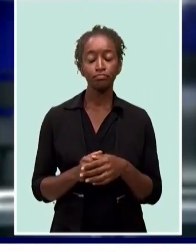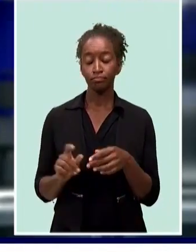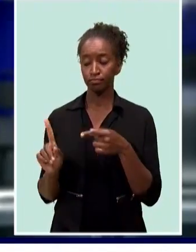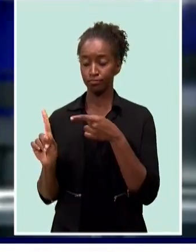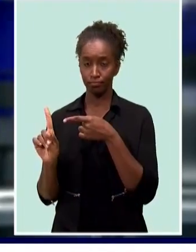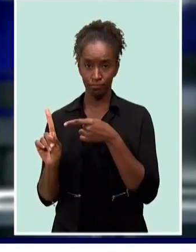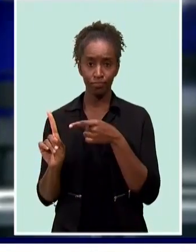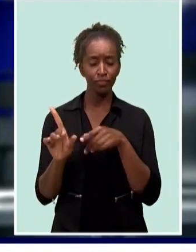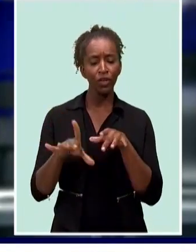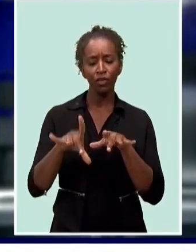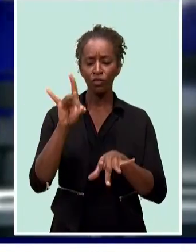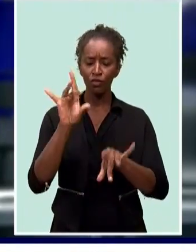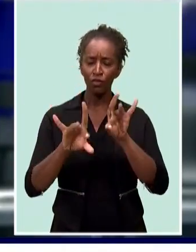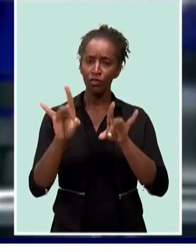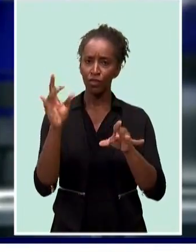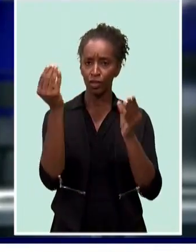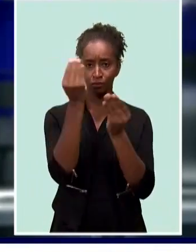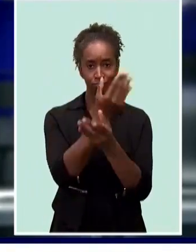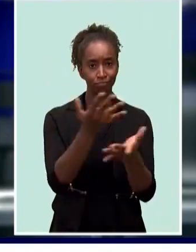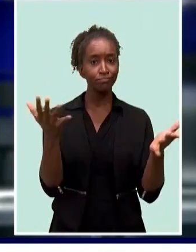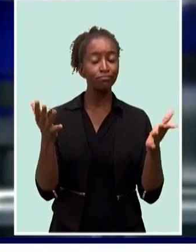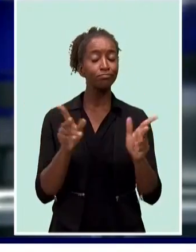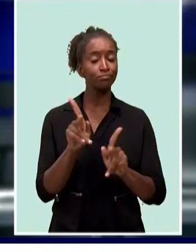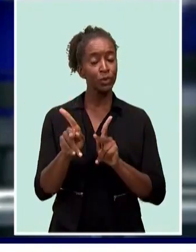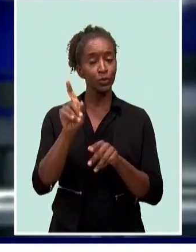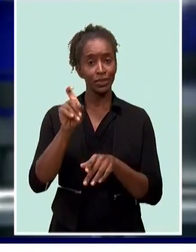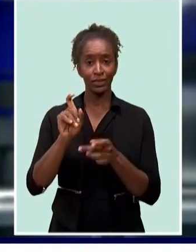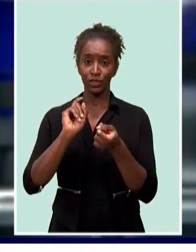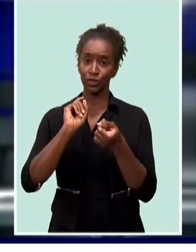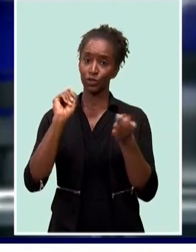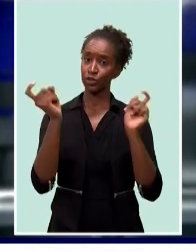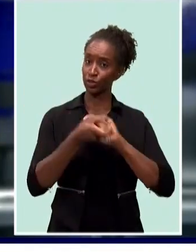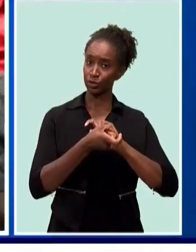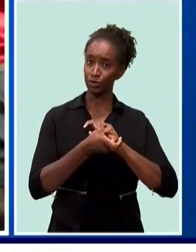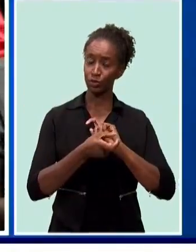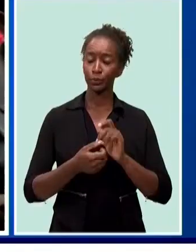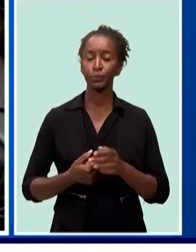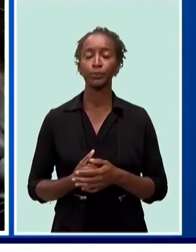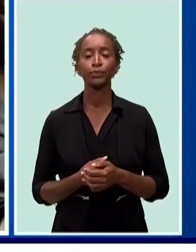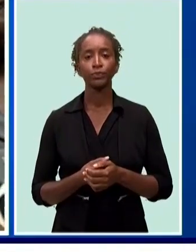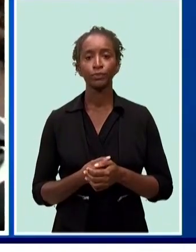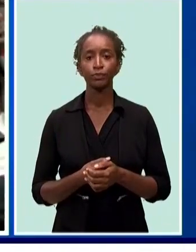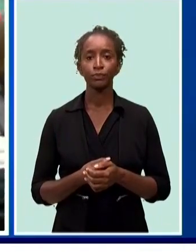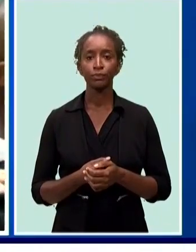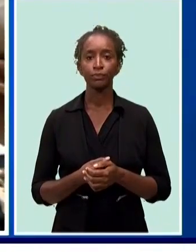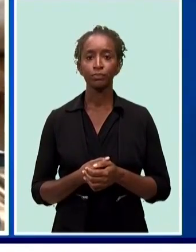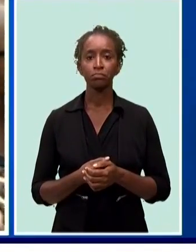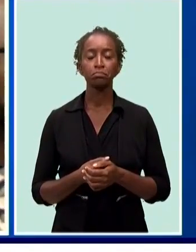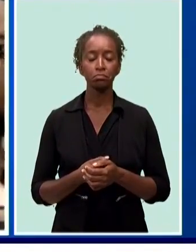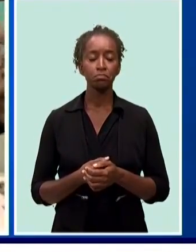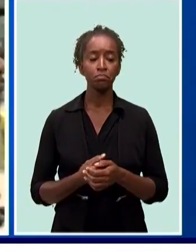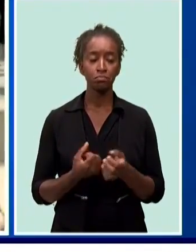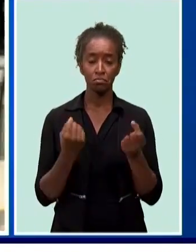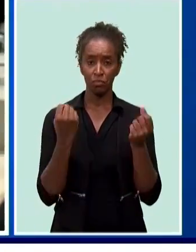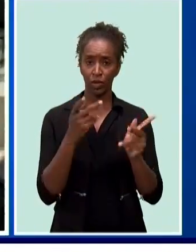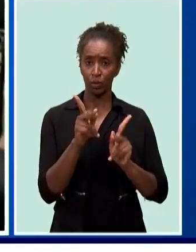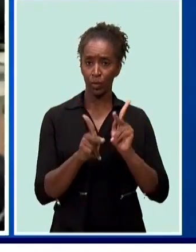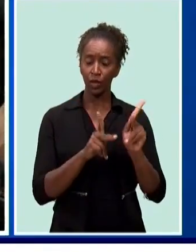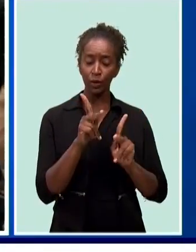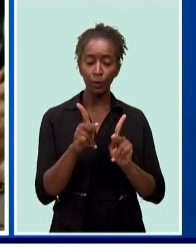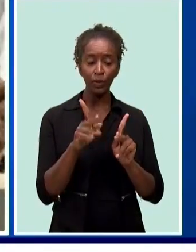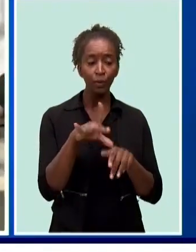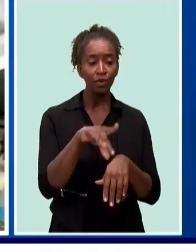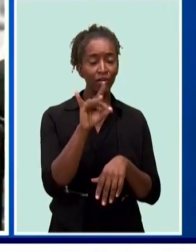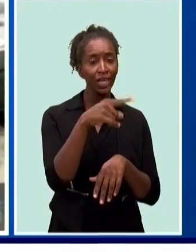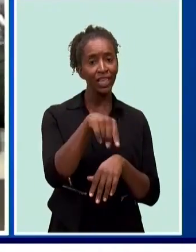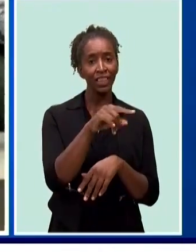to show that Barbadians still need to make some changes. While less people are being diagnosed as HIV positive in Barbados,